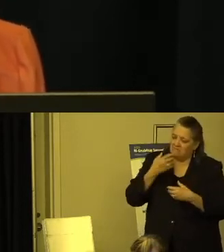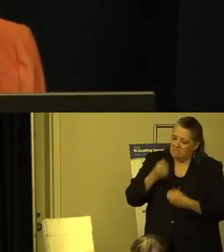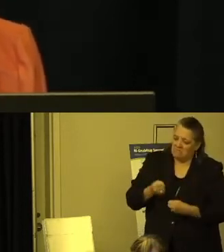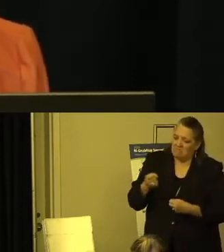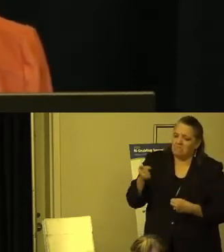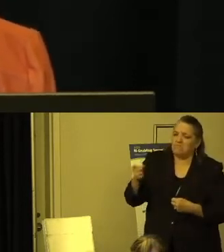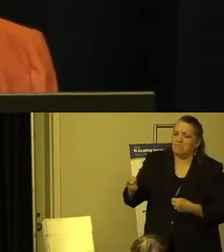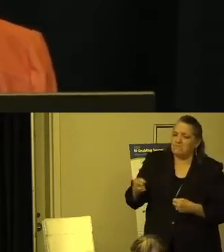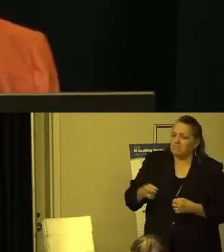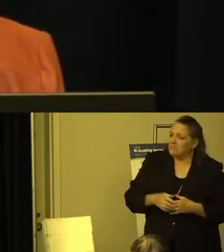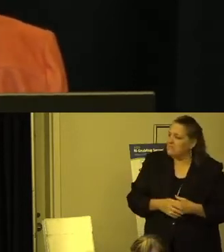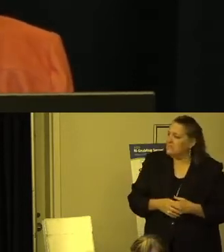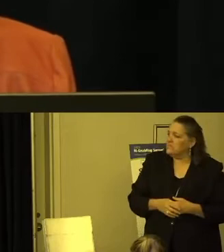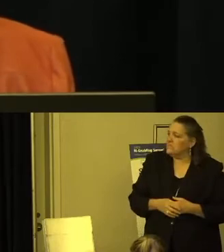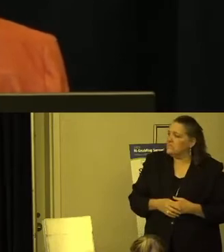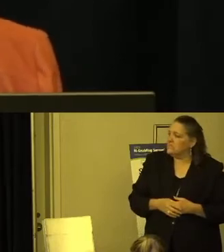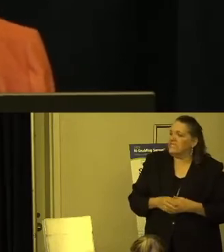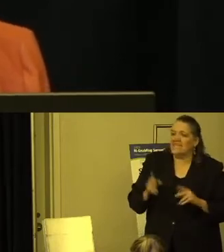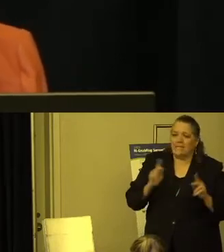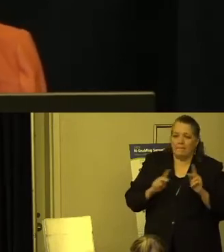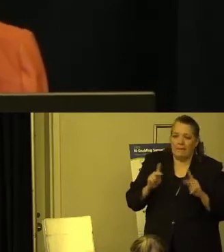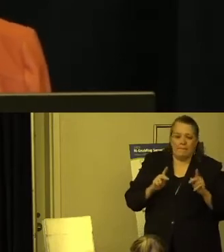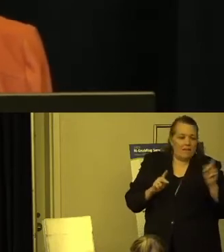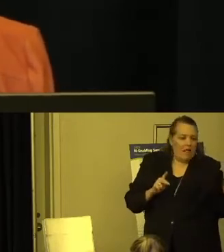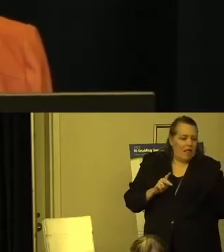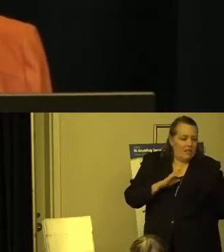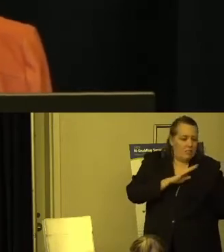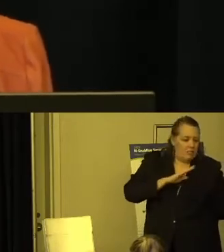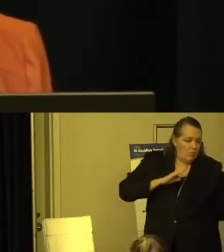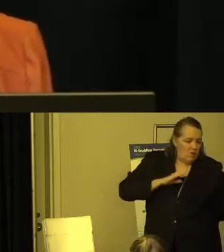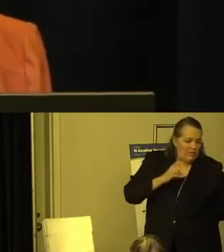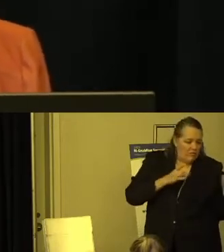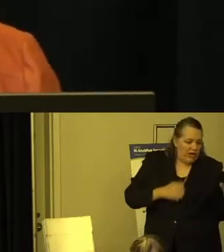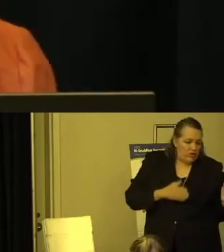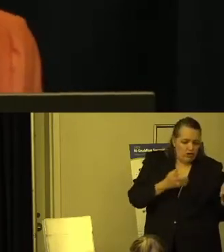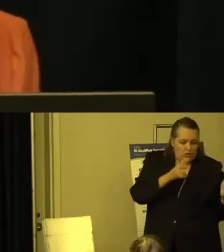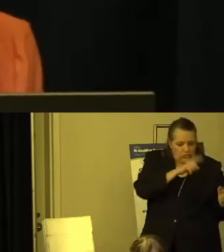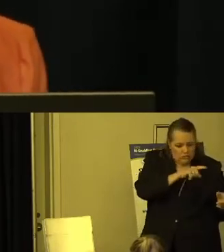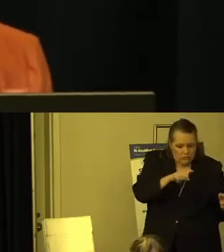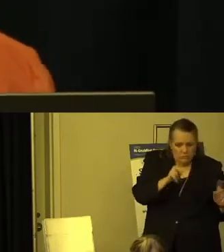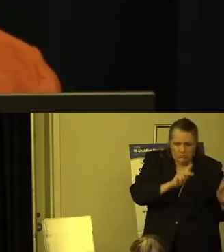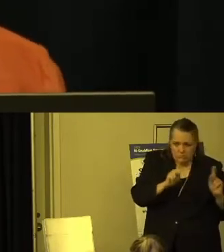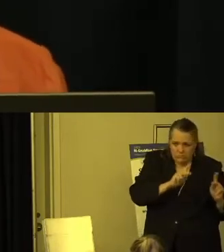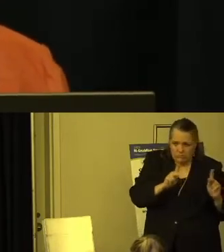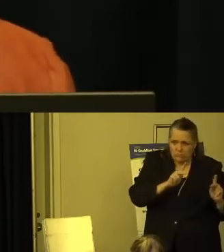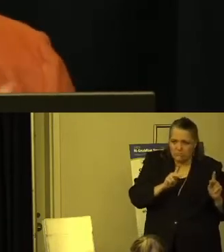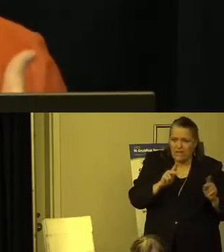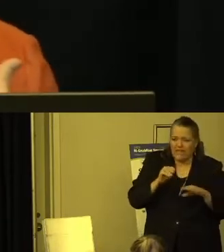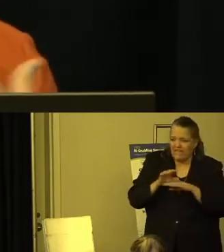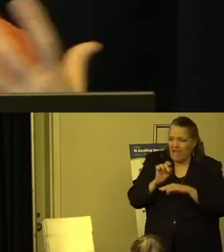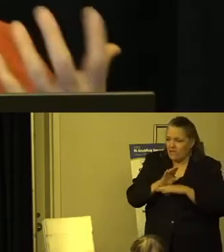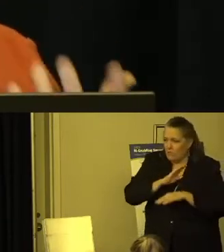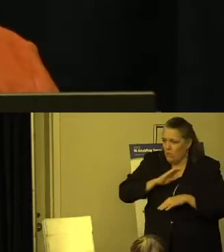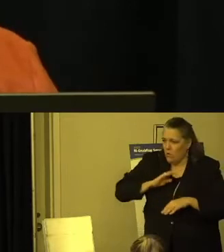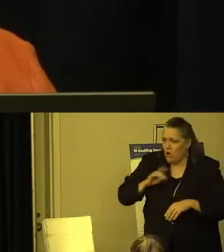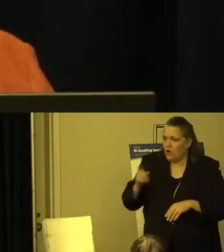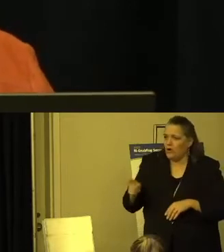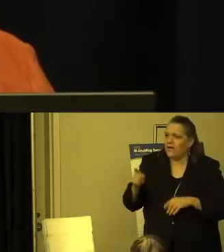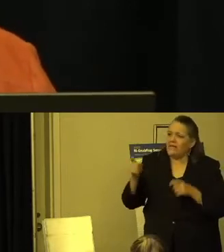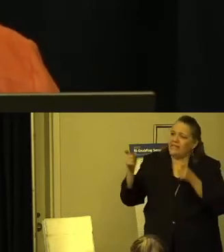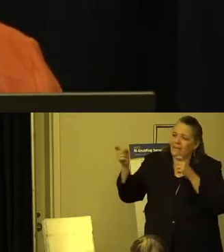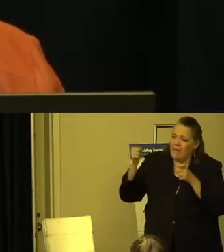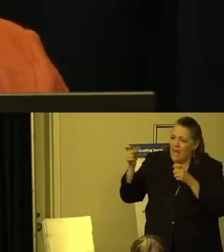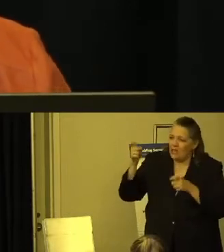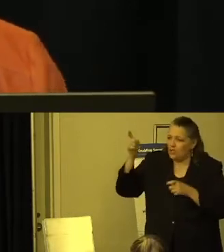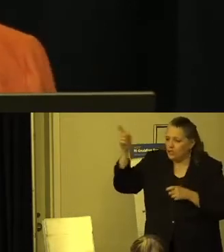in the people who are in the new board of directors, the continuing advisory board, the W3C